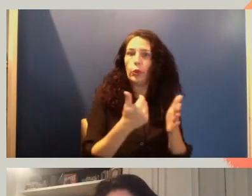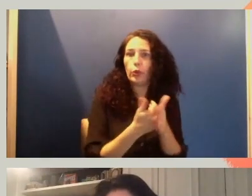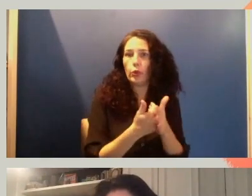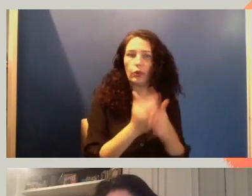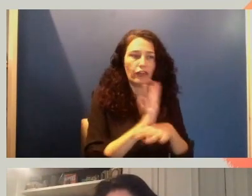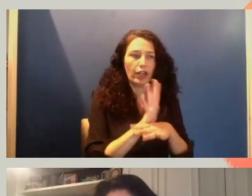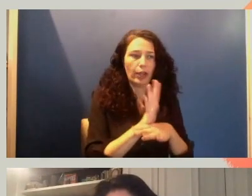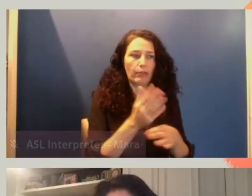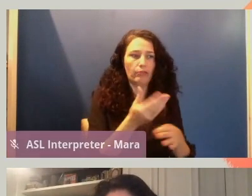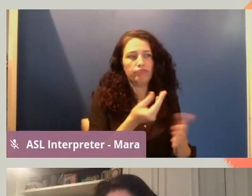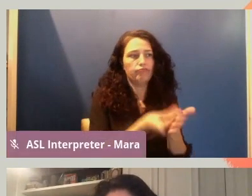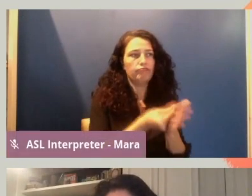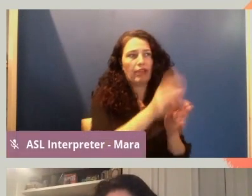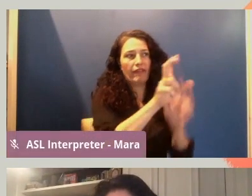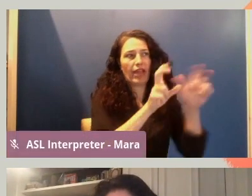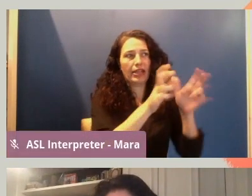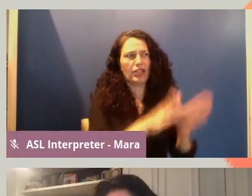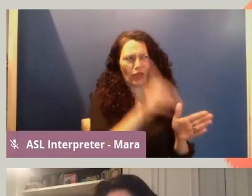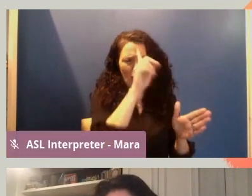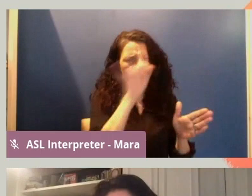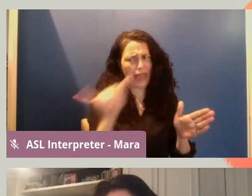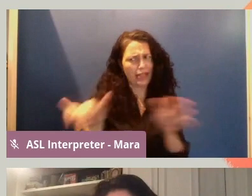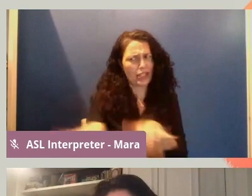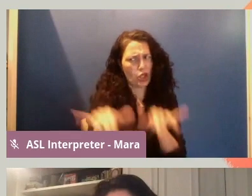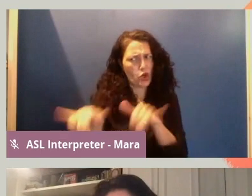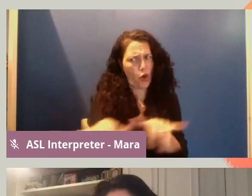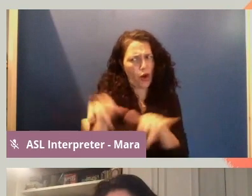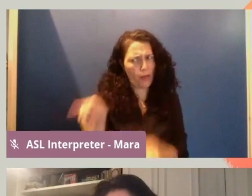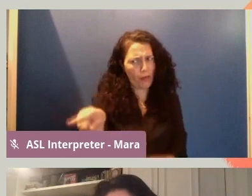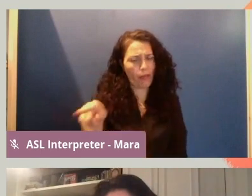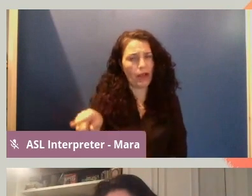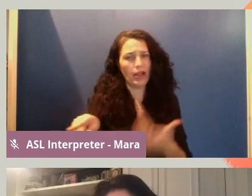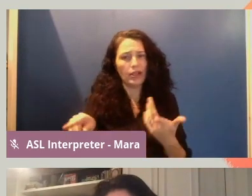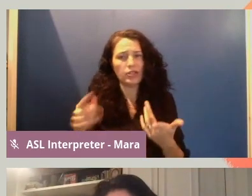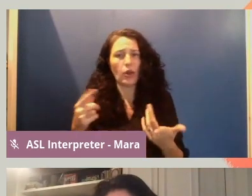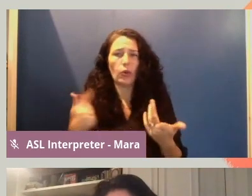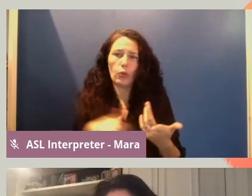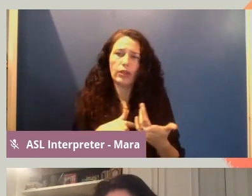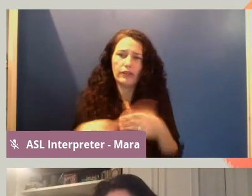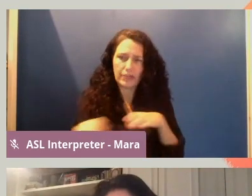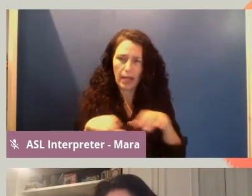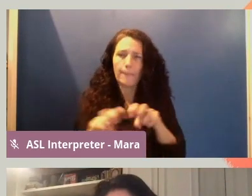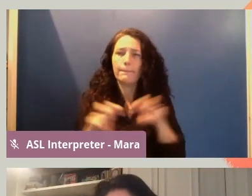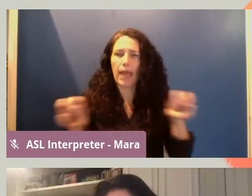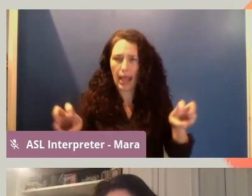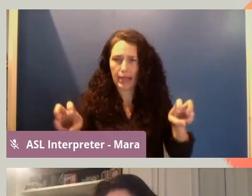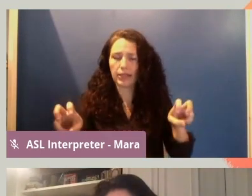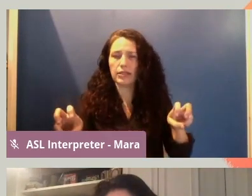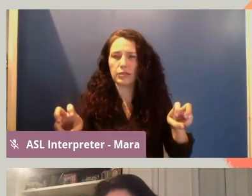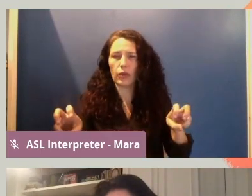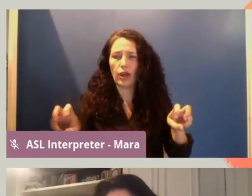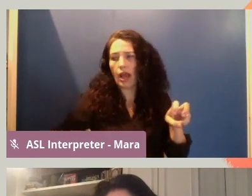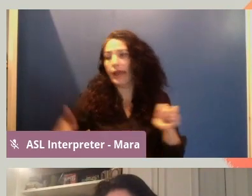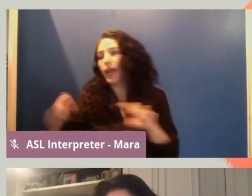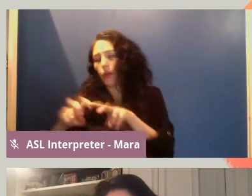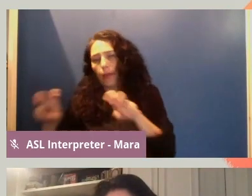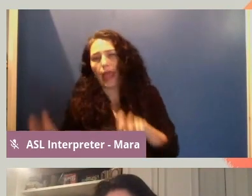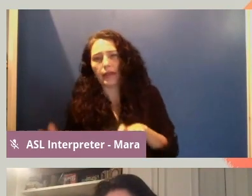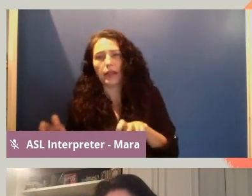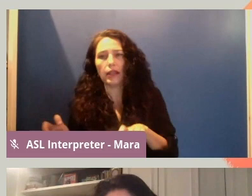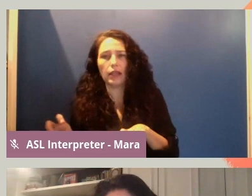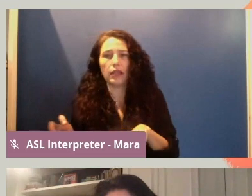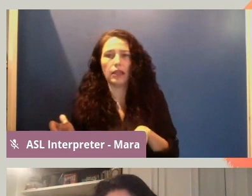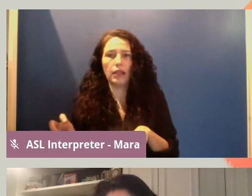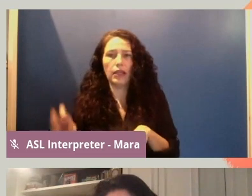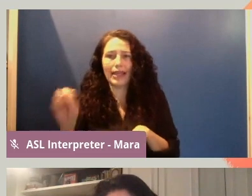investor side of things, we have year-round education where we talk through, you've done panels for us. We have every panel that filmmakers are leading at